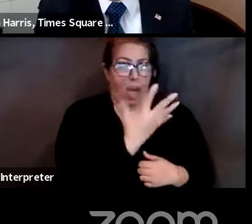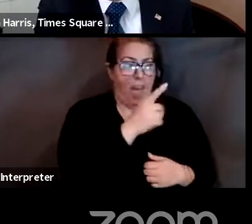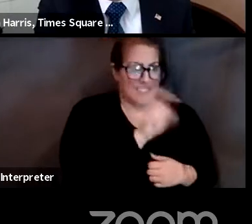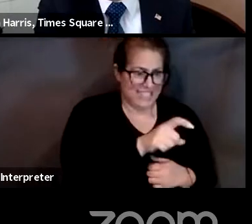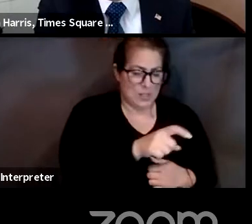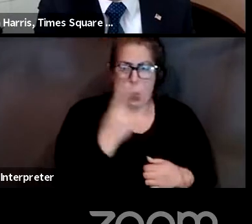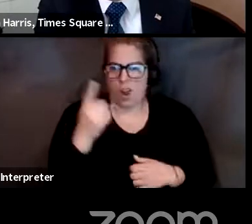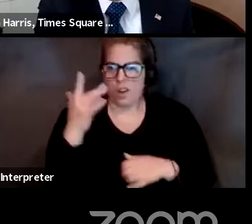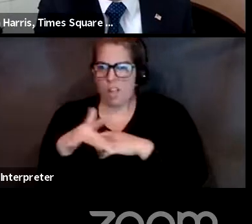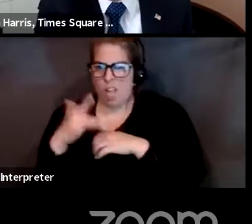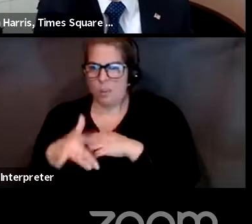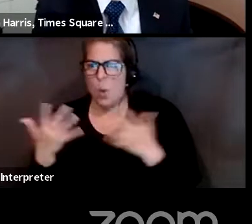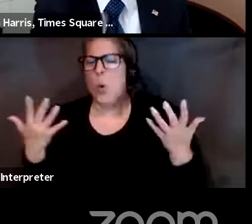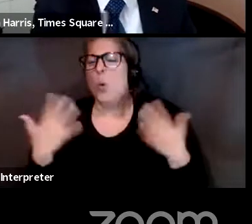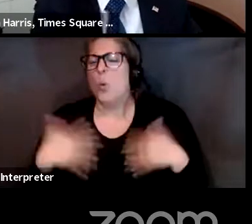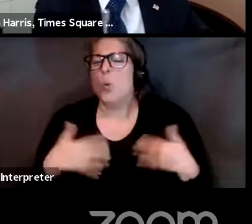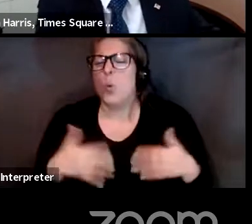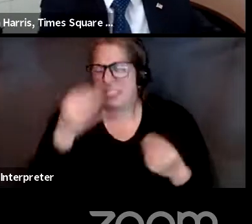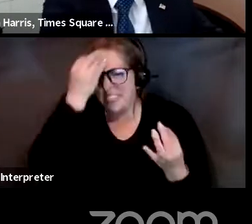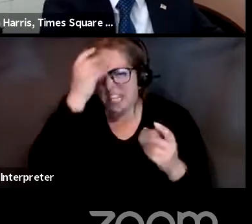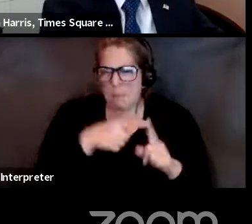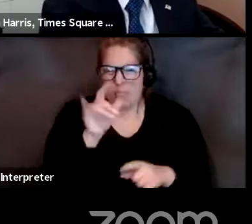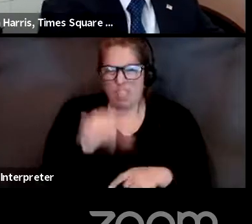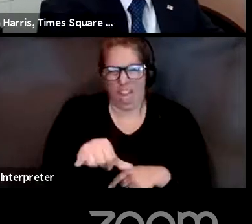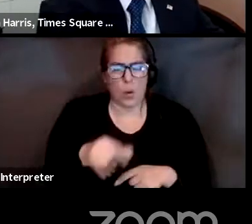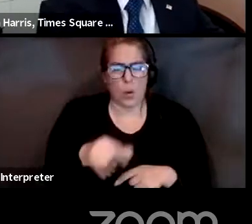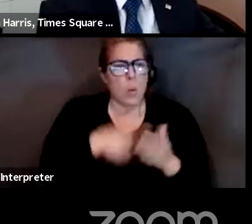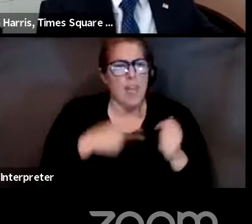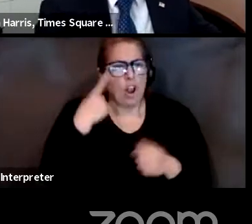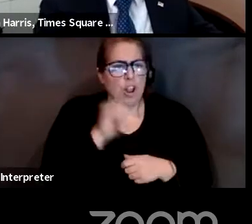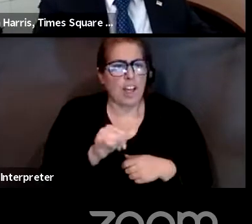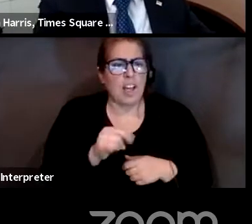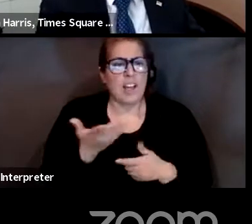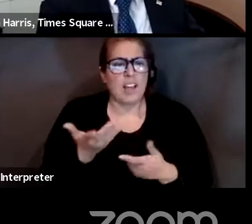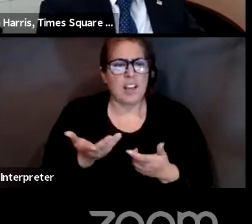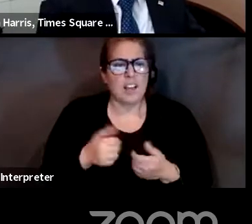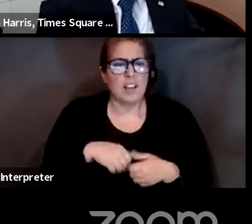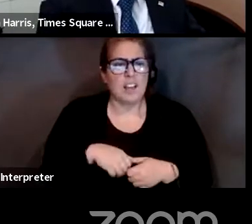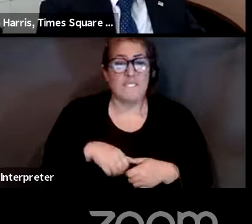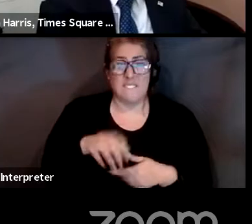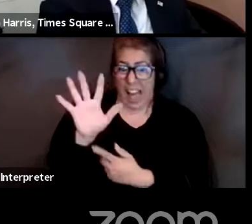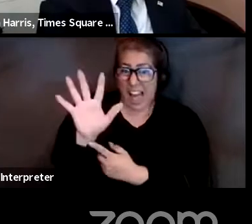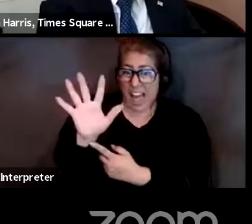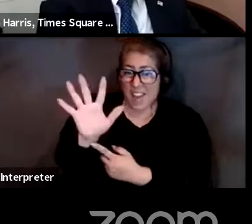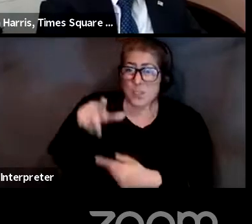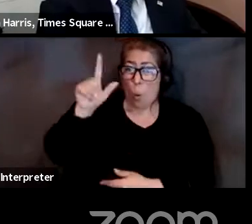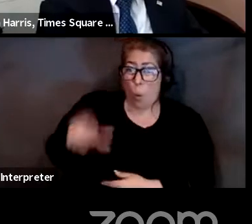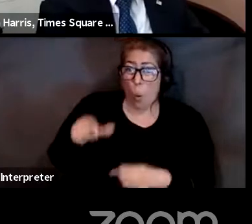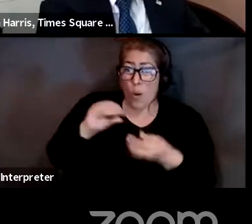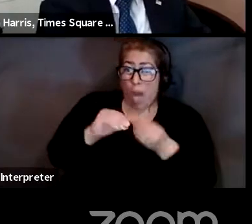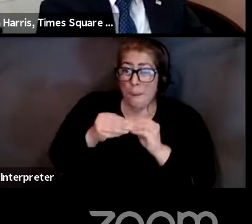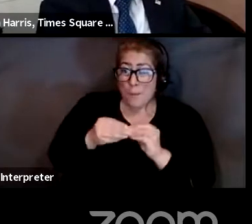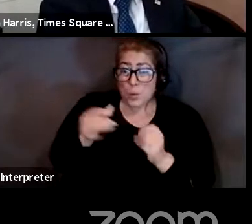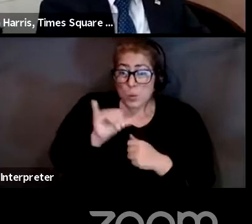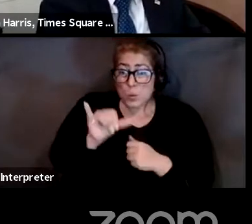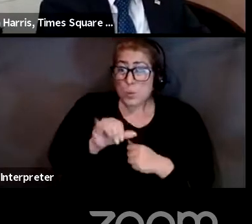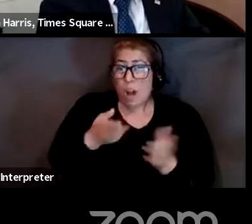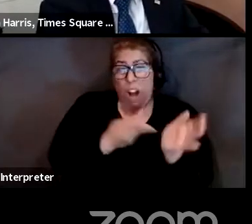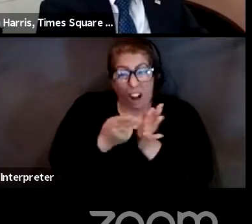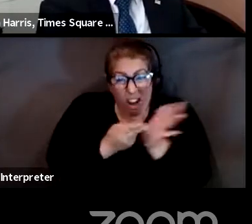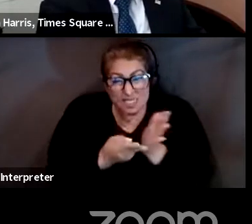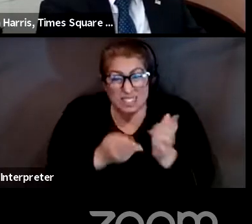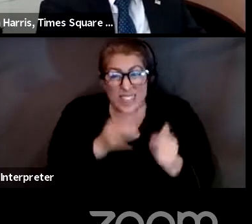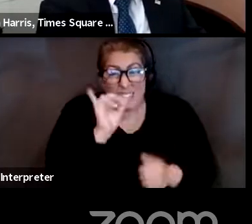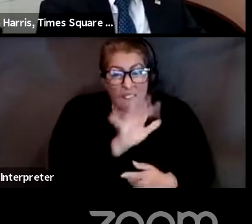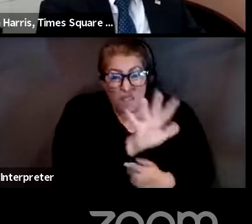that, 5-to-1 ratio. And we know that that's like, even the five is like too low of a number. When you really look at the numbers, it's probably something like